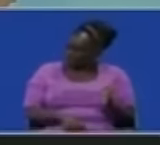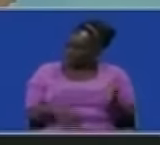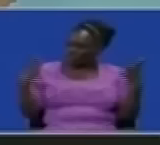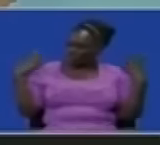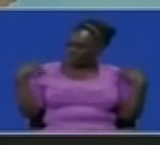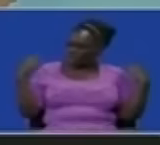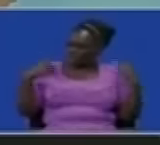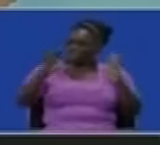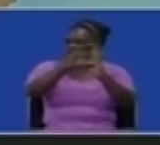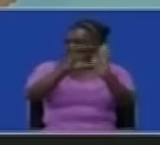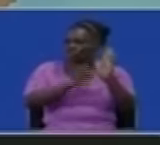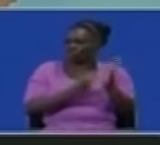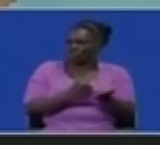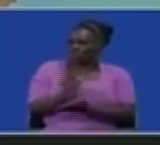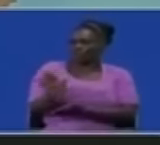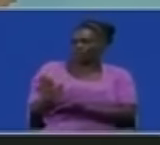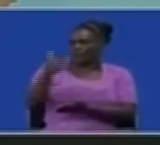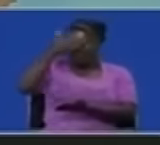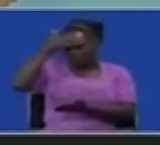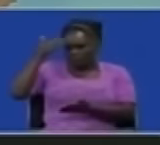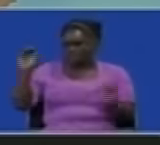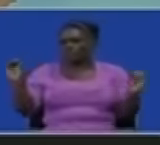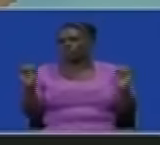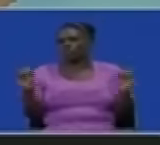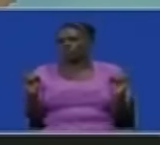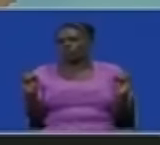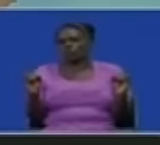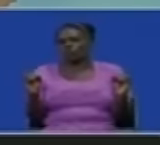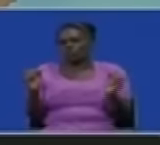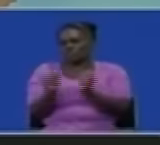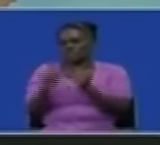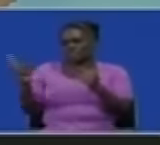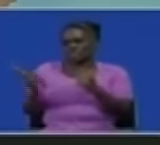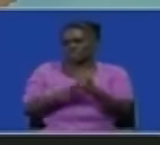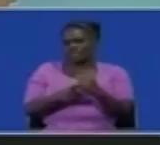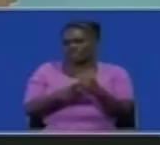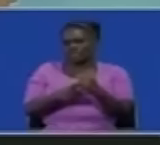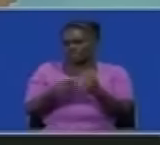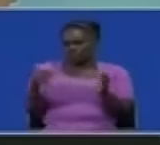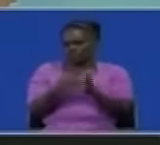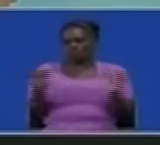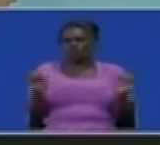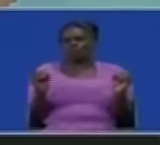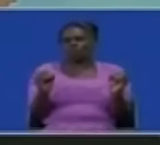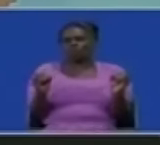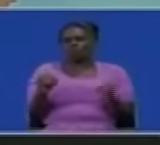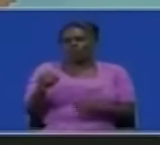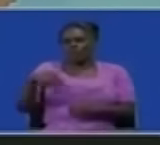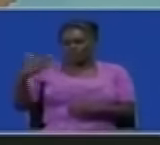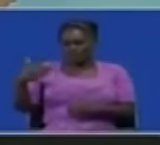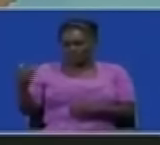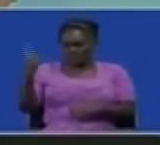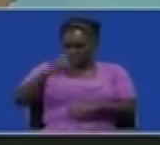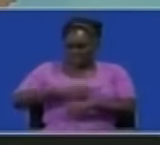your constitutional right? Lest we forget, that date is coming up on the 16th, but it doesn't bar you from doing so every other day up